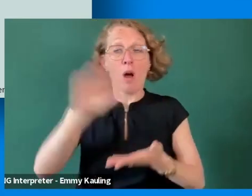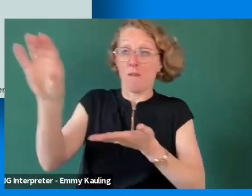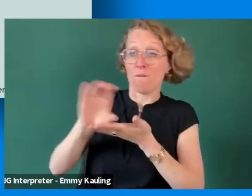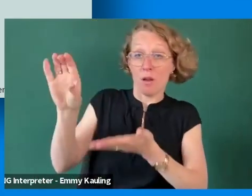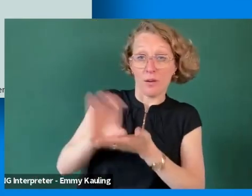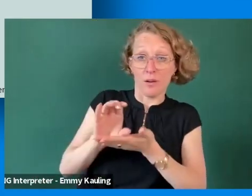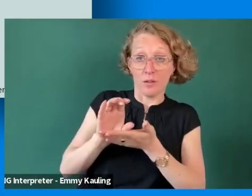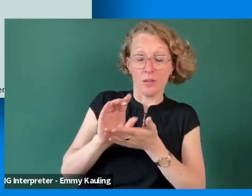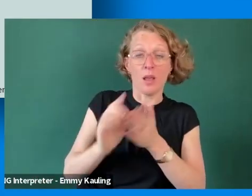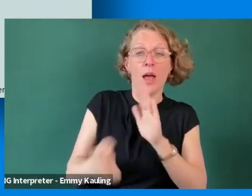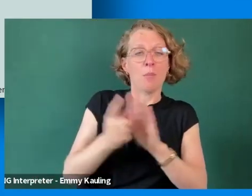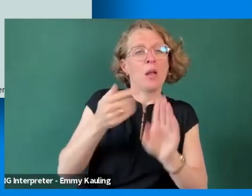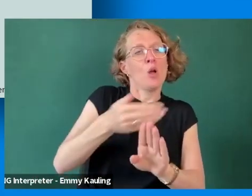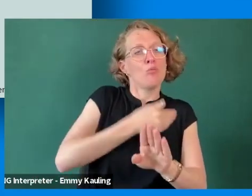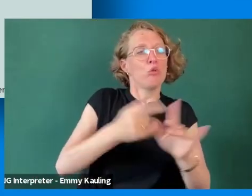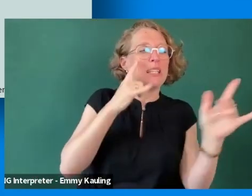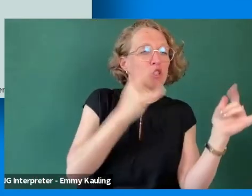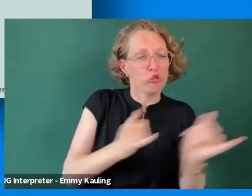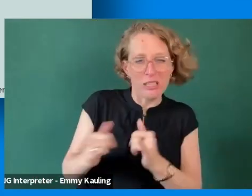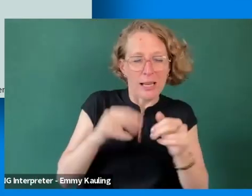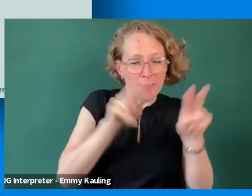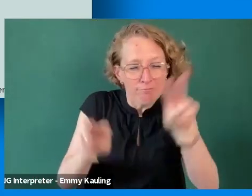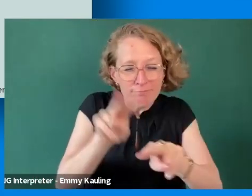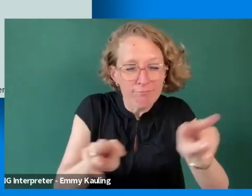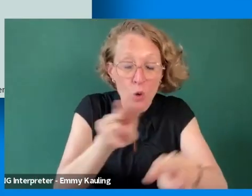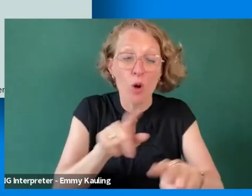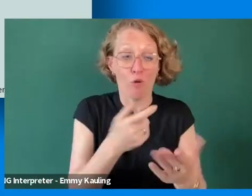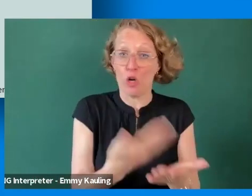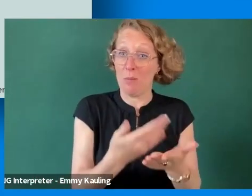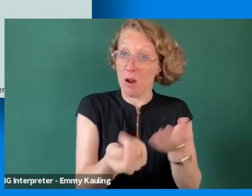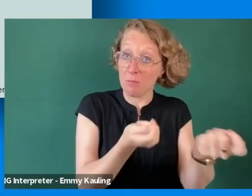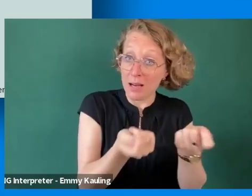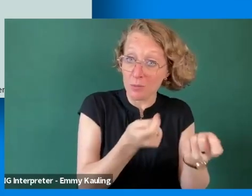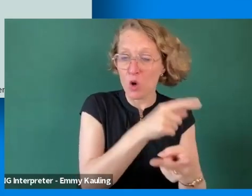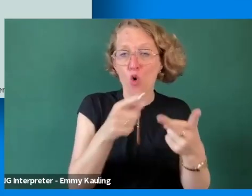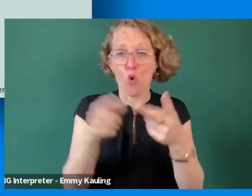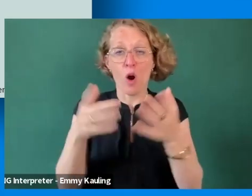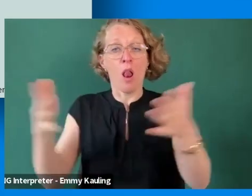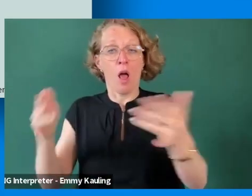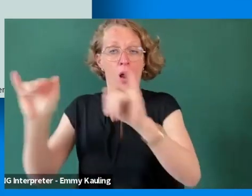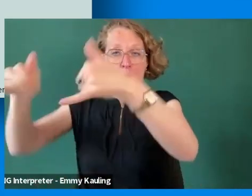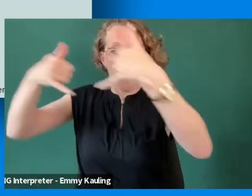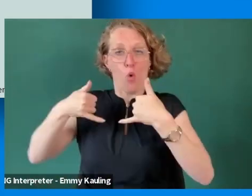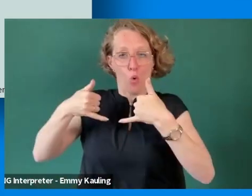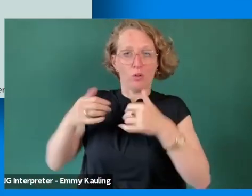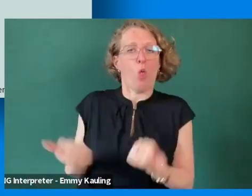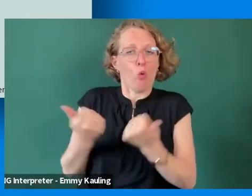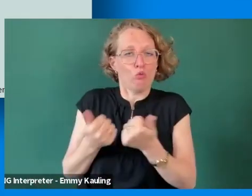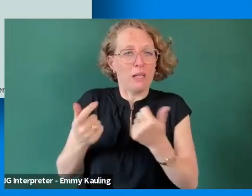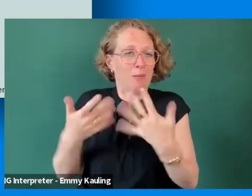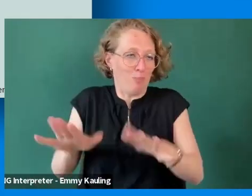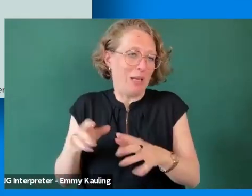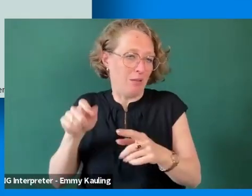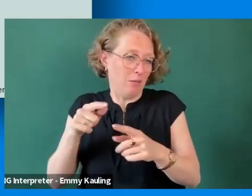asking for pre-screening of ideas and demand management, or because a large award has got a portion which is going to be managed through one of these